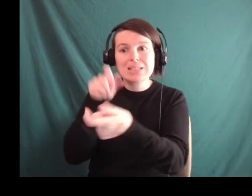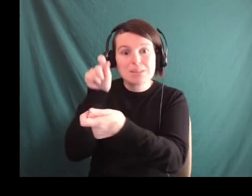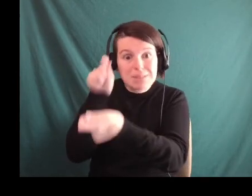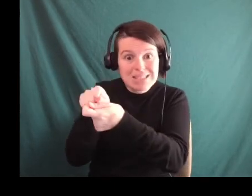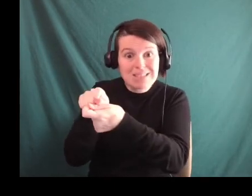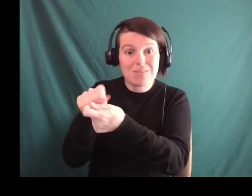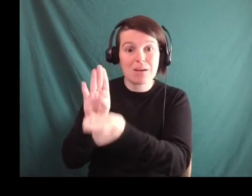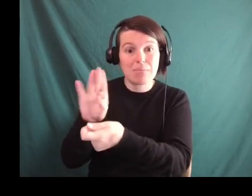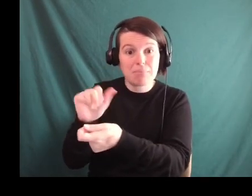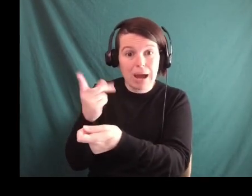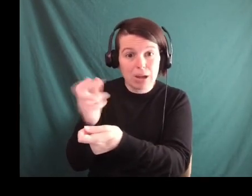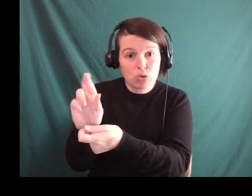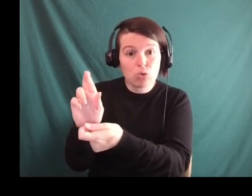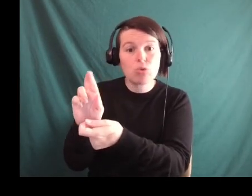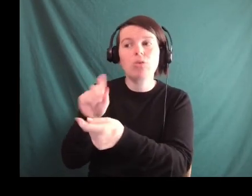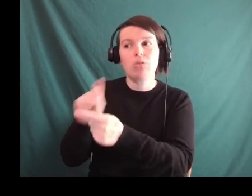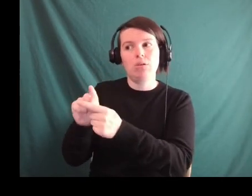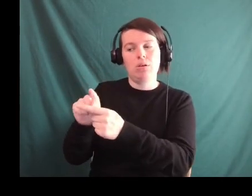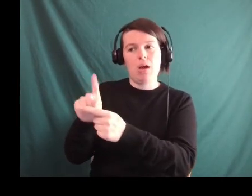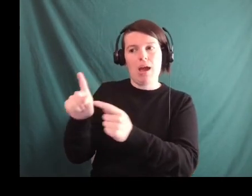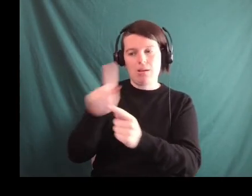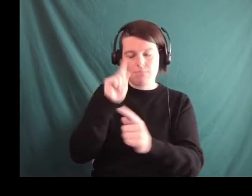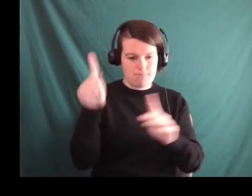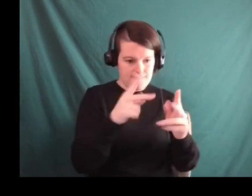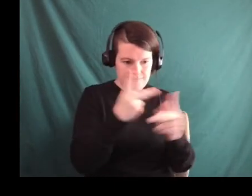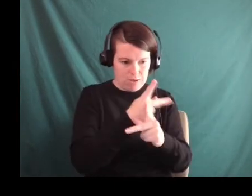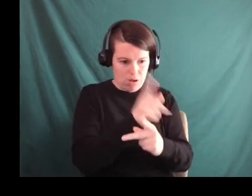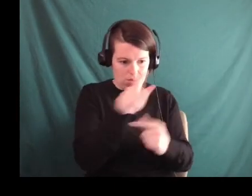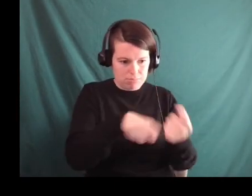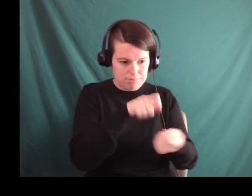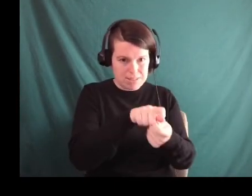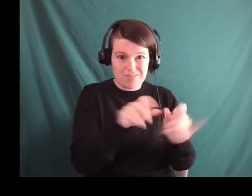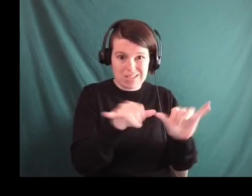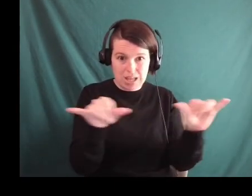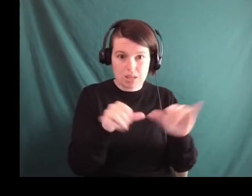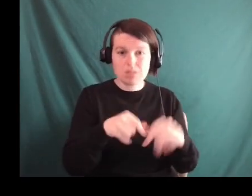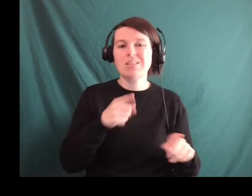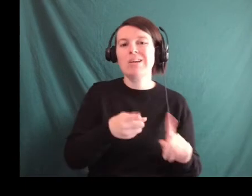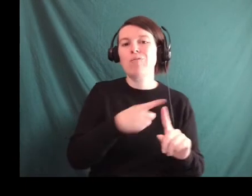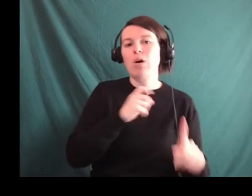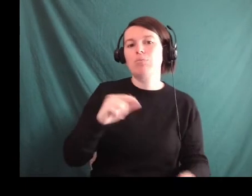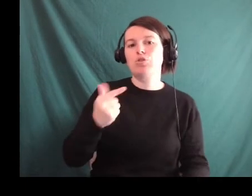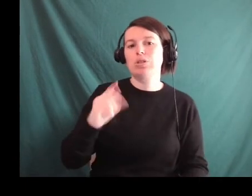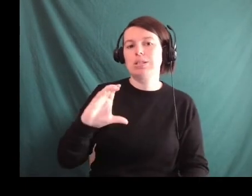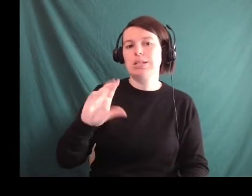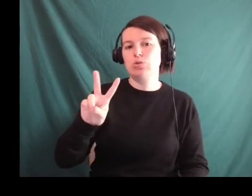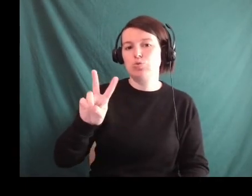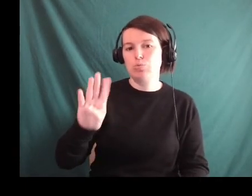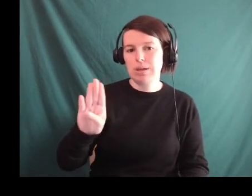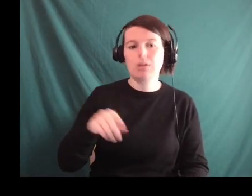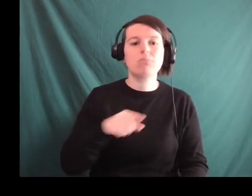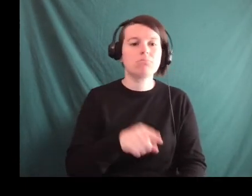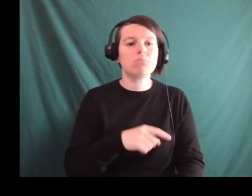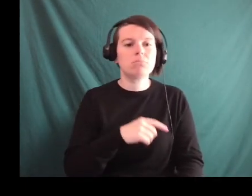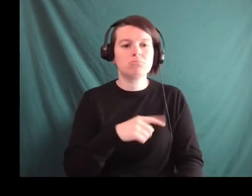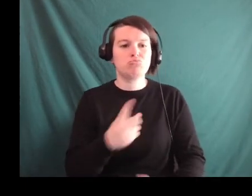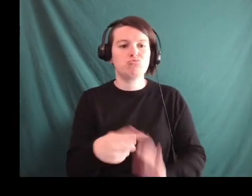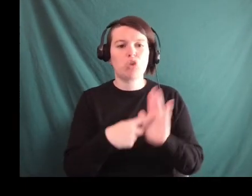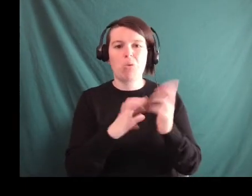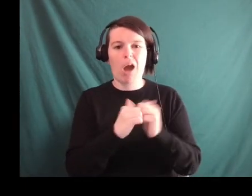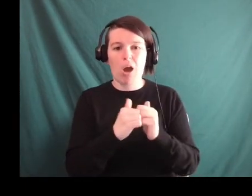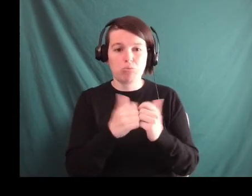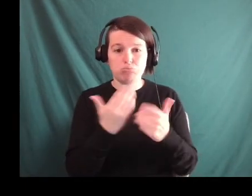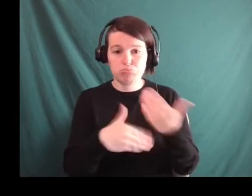it to determine your size. So here's an example from GC2B, and I'll just show you a little bit about how this